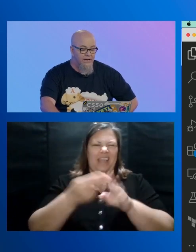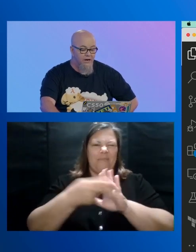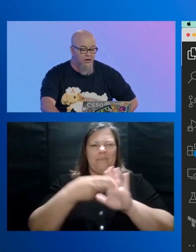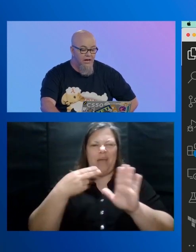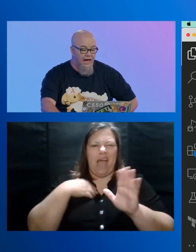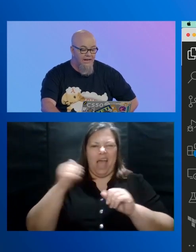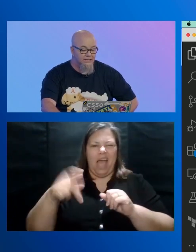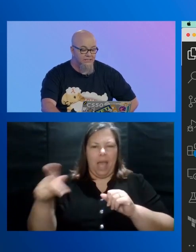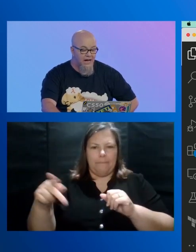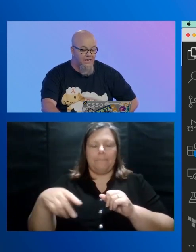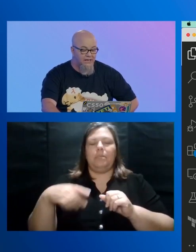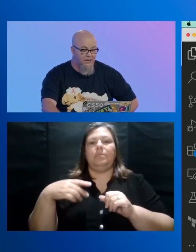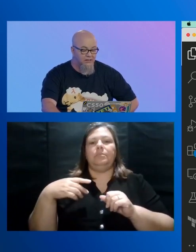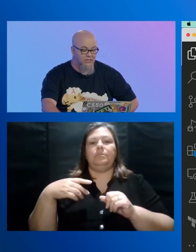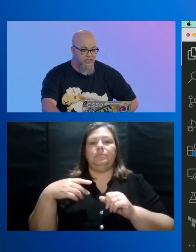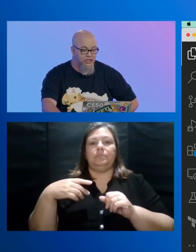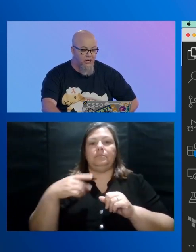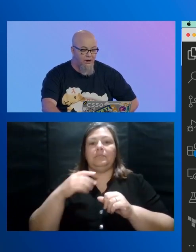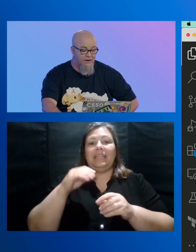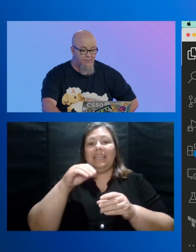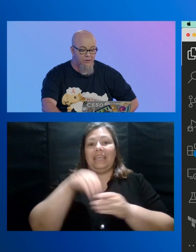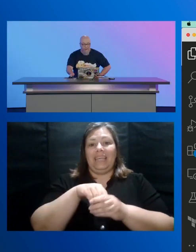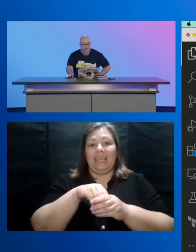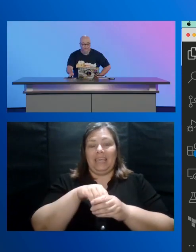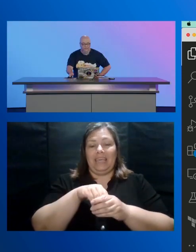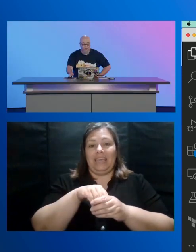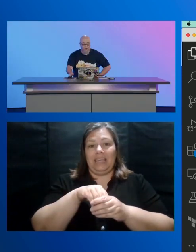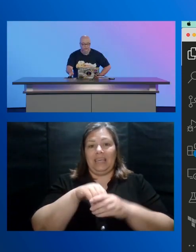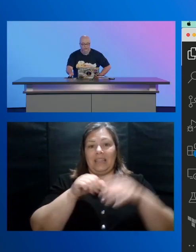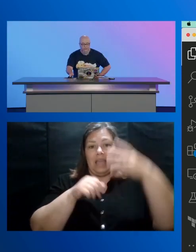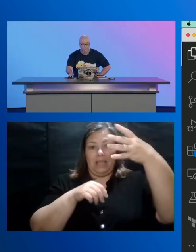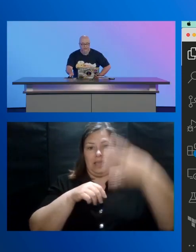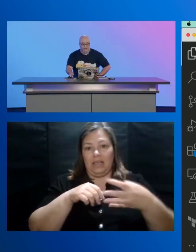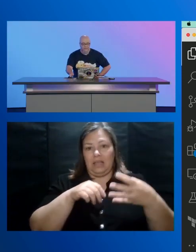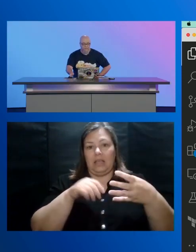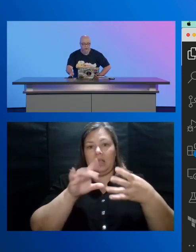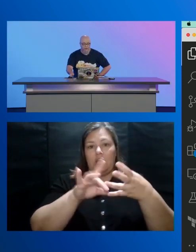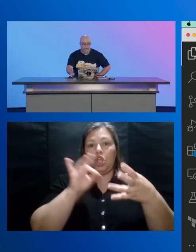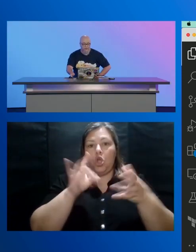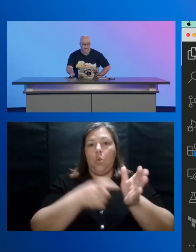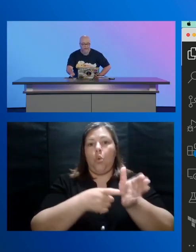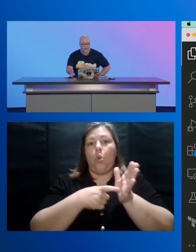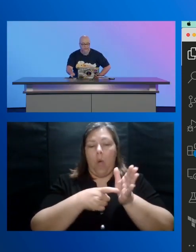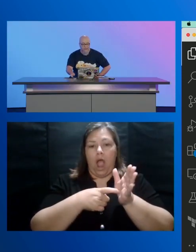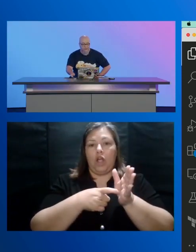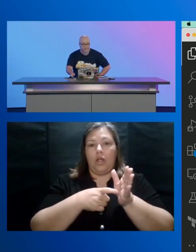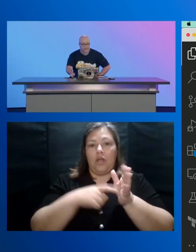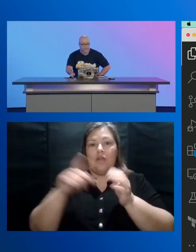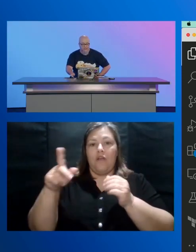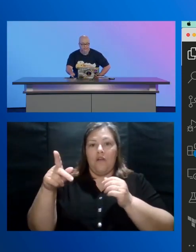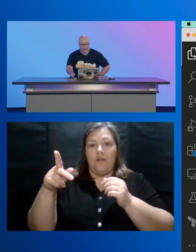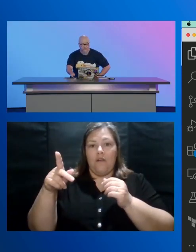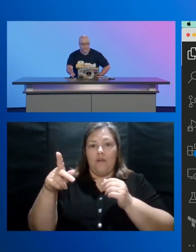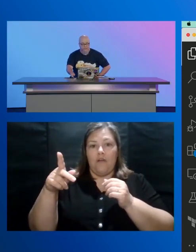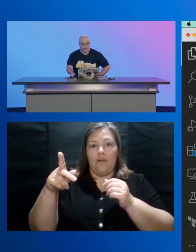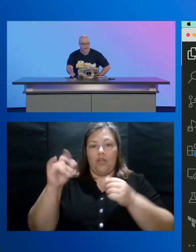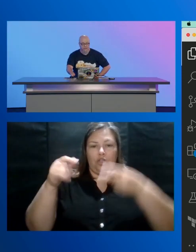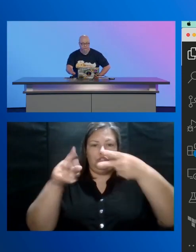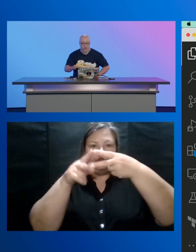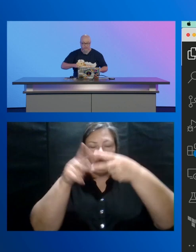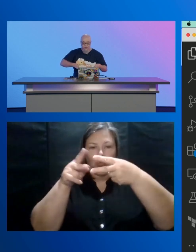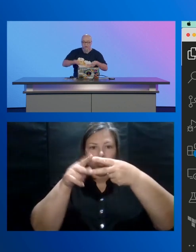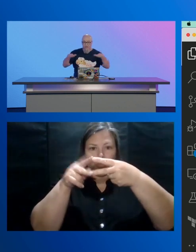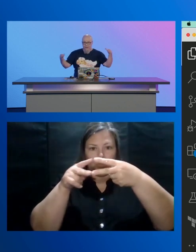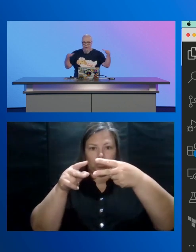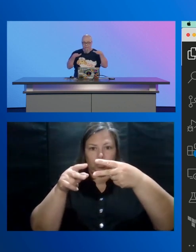go in here. And inside of here, let's just show I've got my requirements, which are those dependencies, Boto3 and DynamoDB JSON, which is something I use